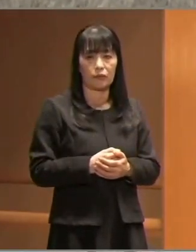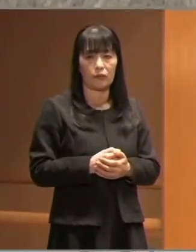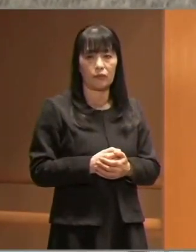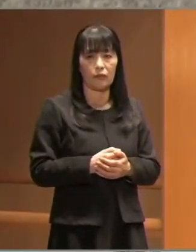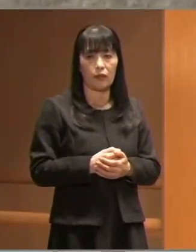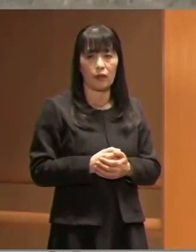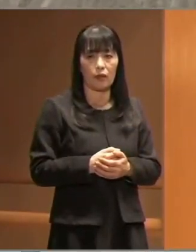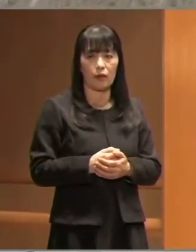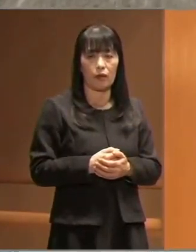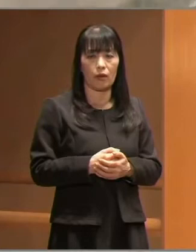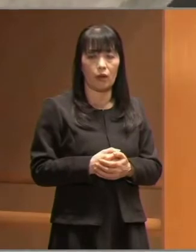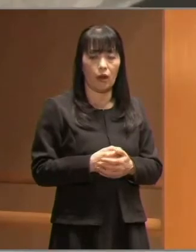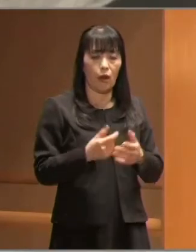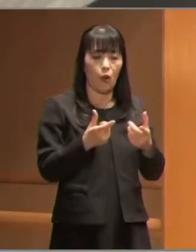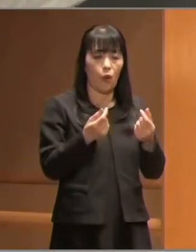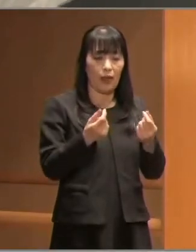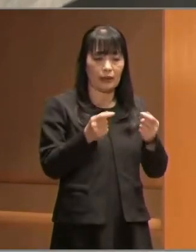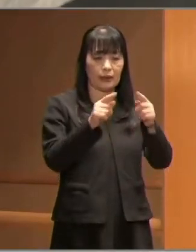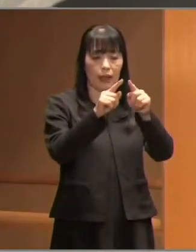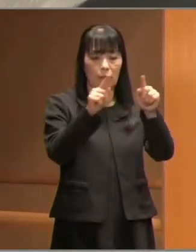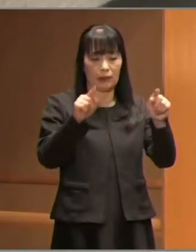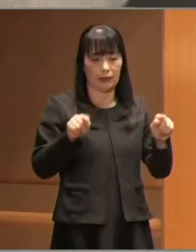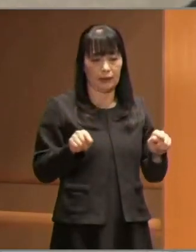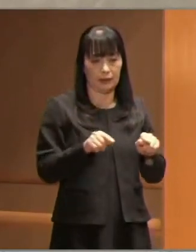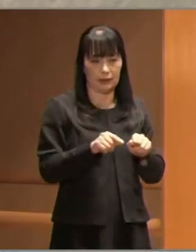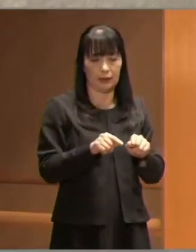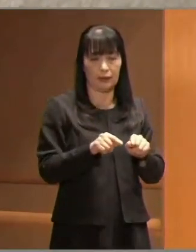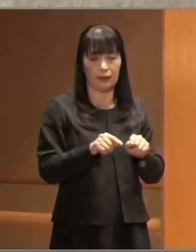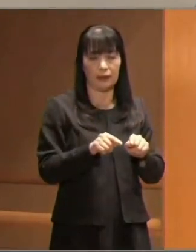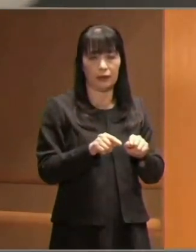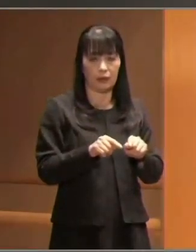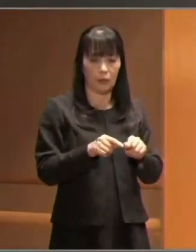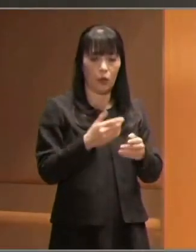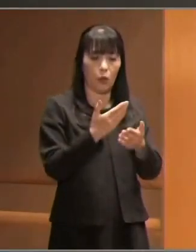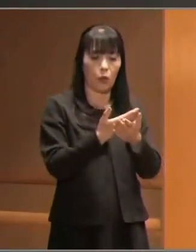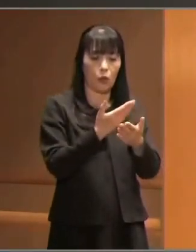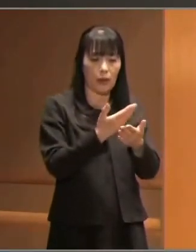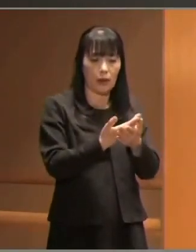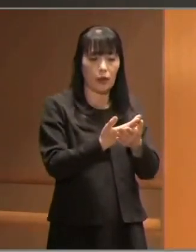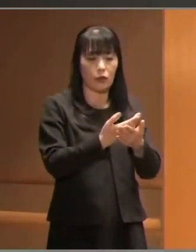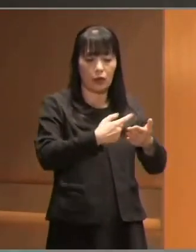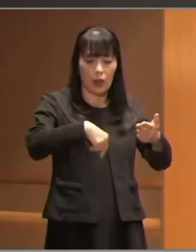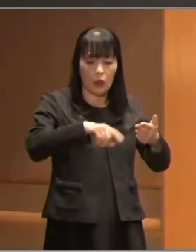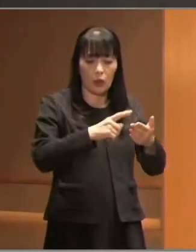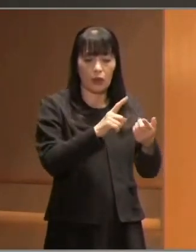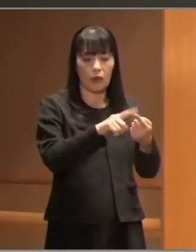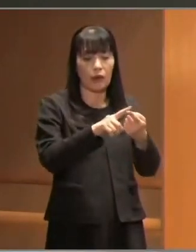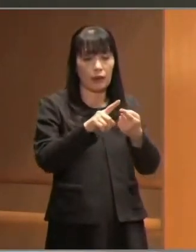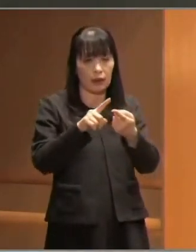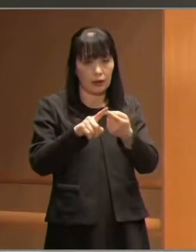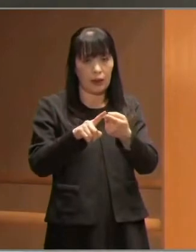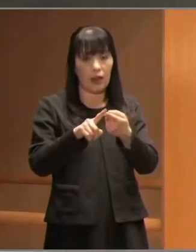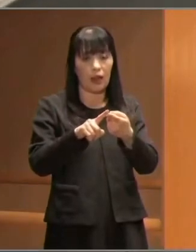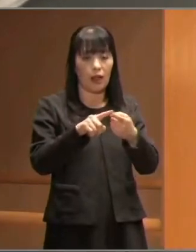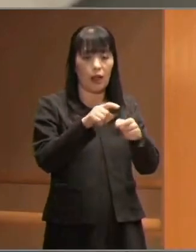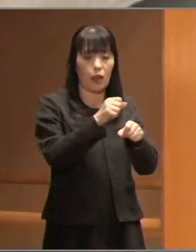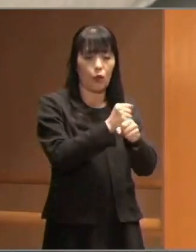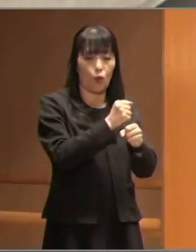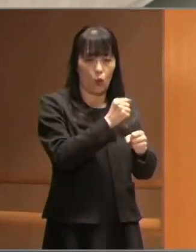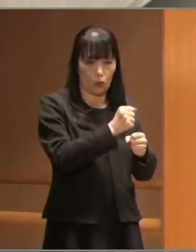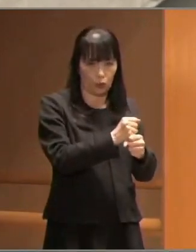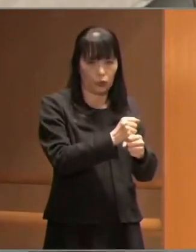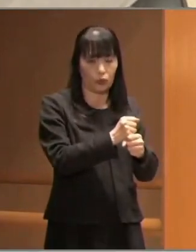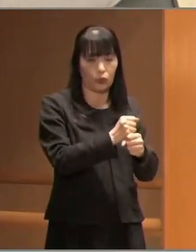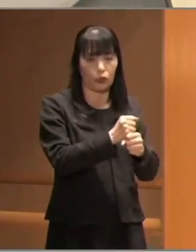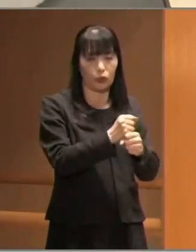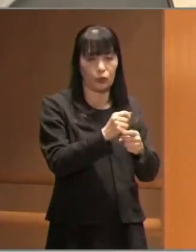the world. So even if they are the same, because they are the paper, however,